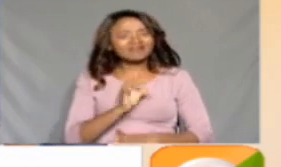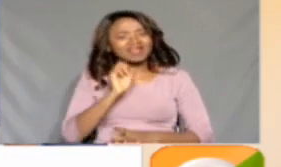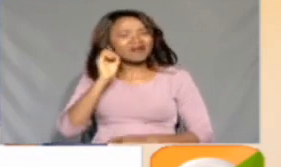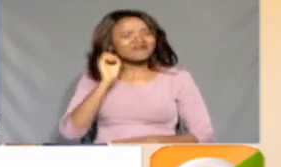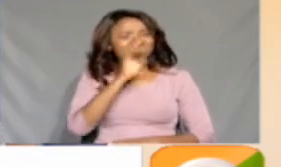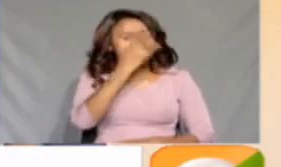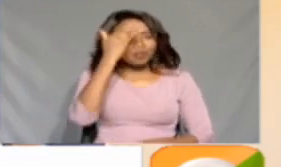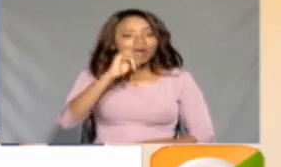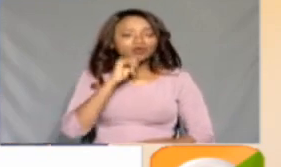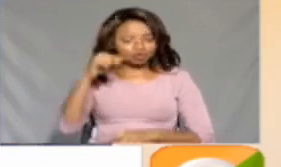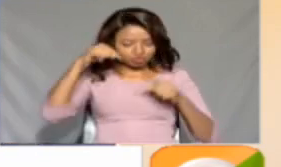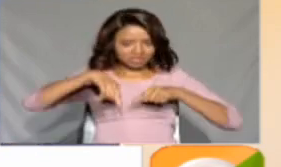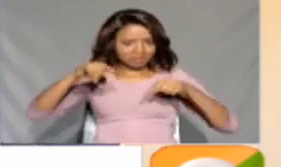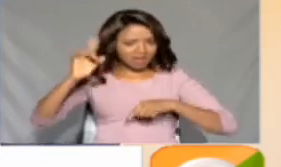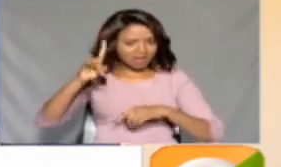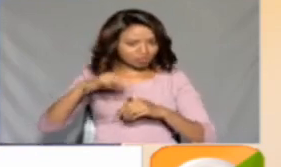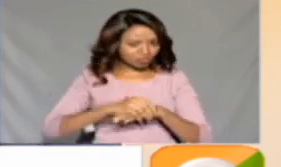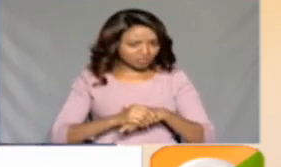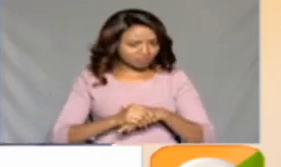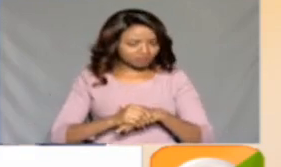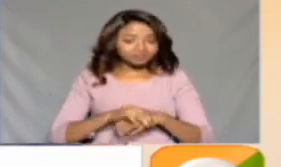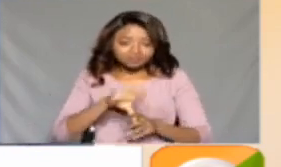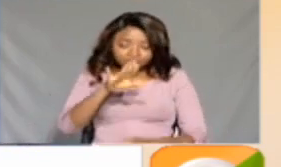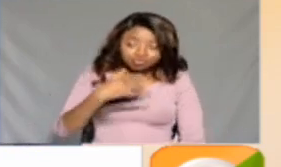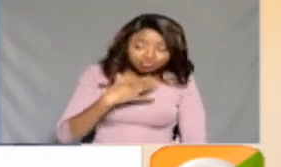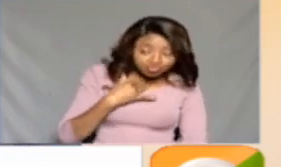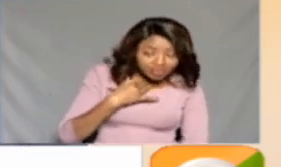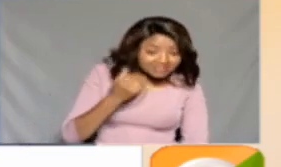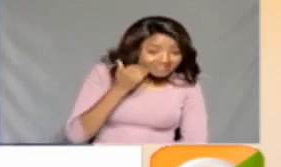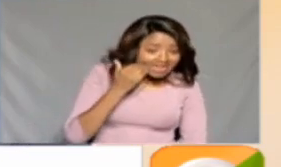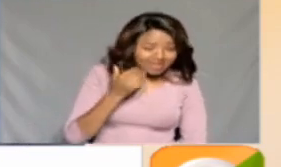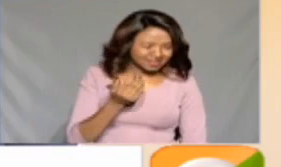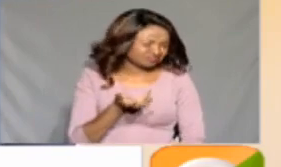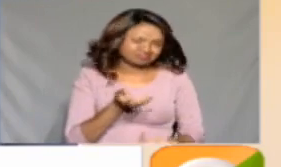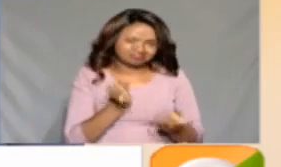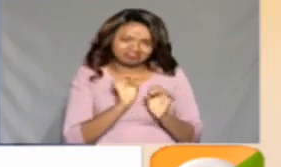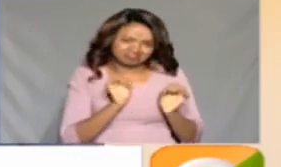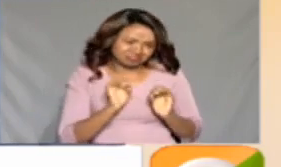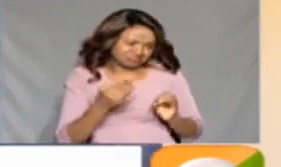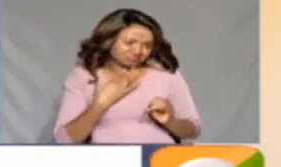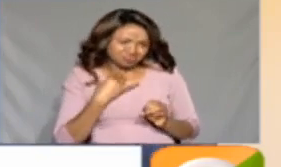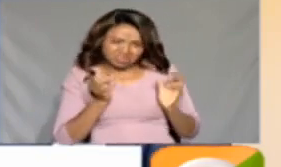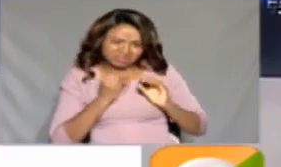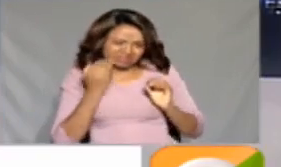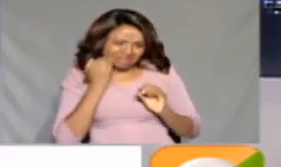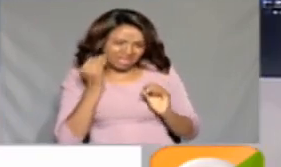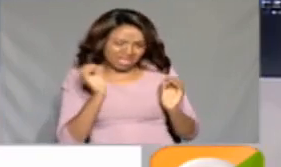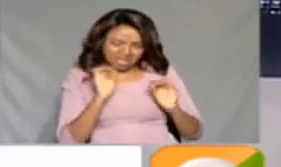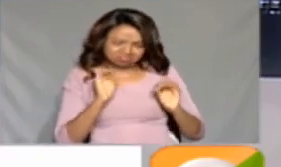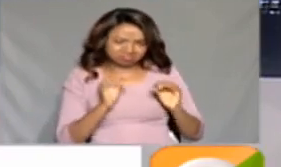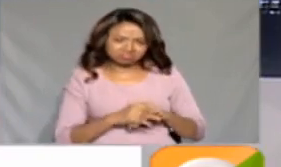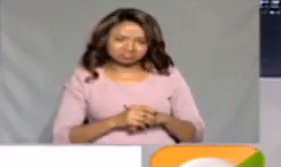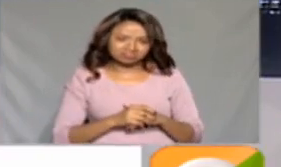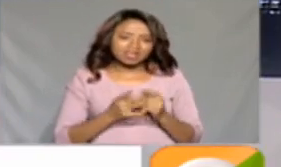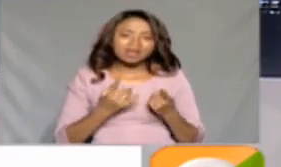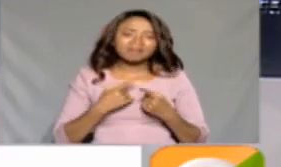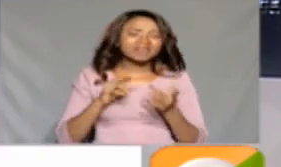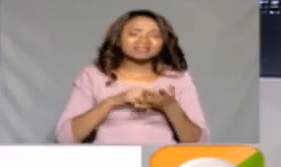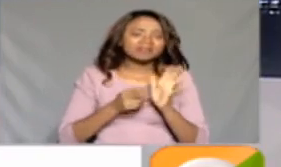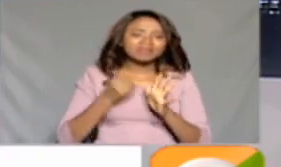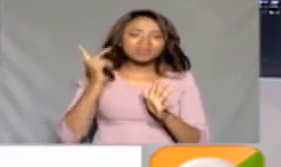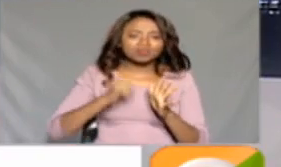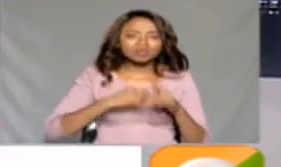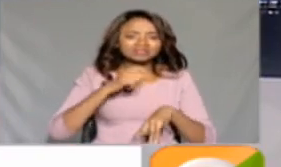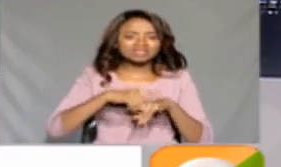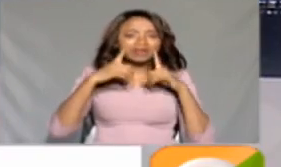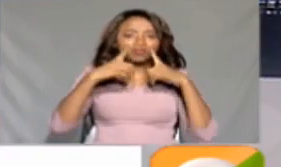Are you intending to vie for governor in Siaya? No, of course not. Not at all. So how, would you want to tell me what you meant when you said, when you're